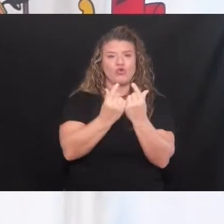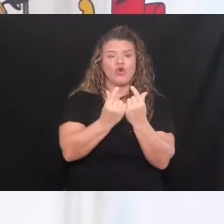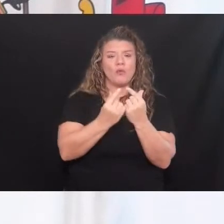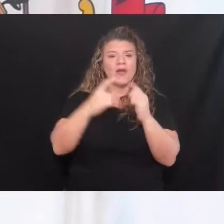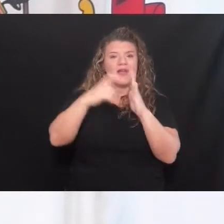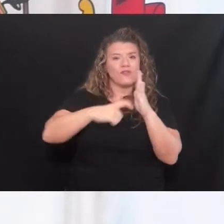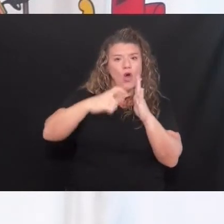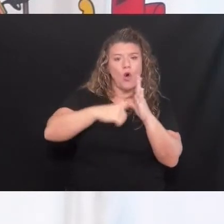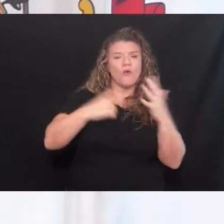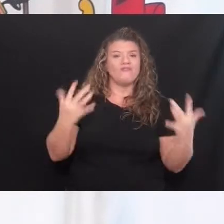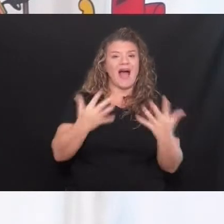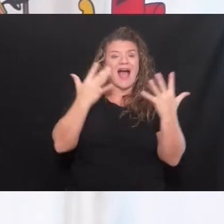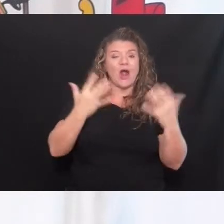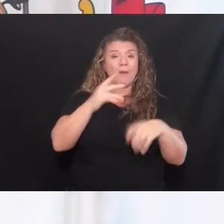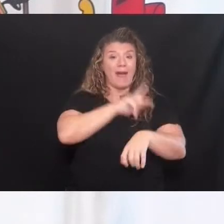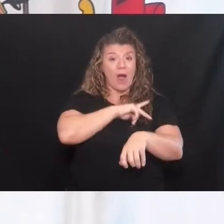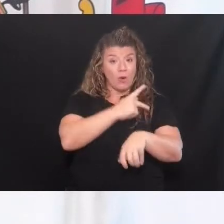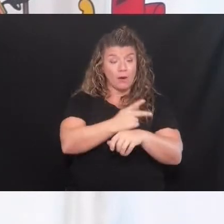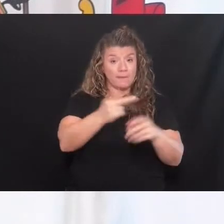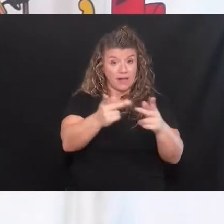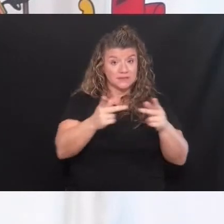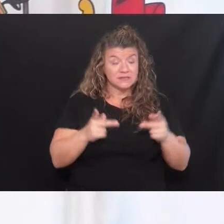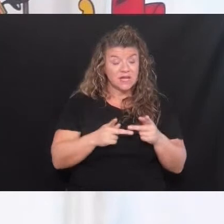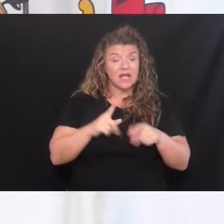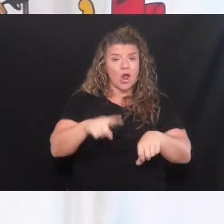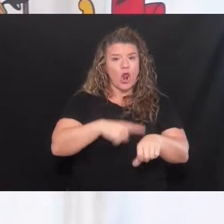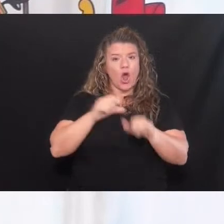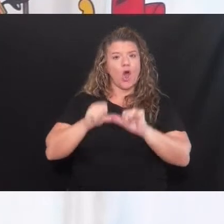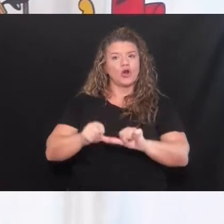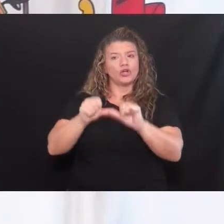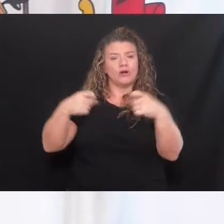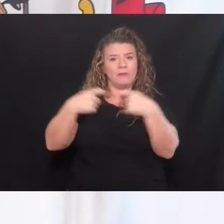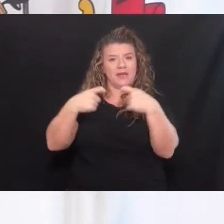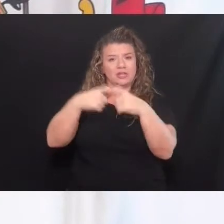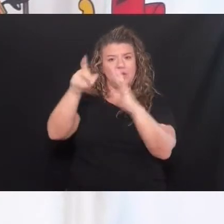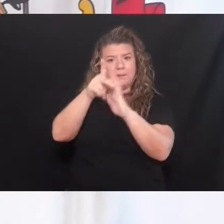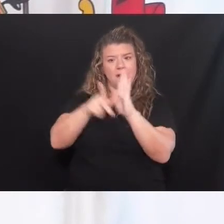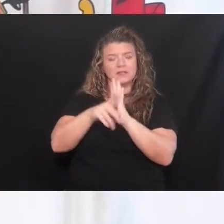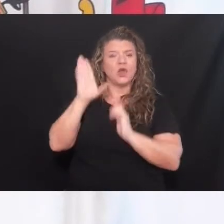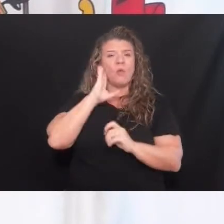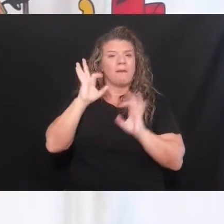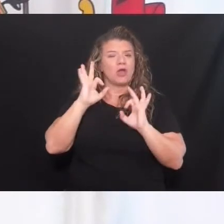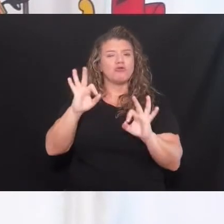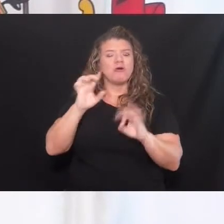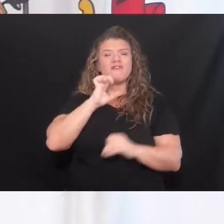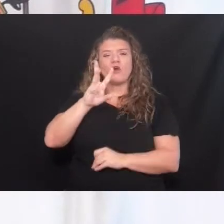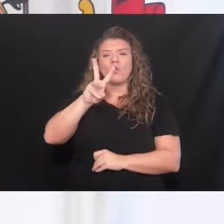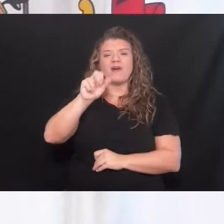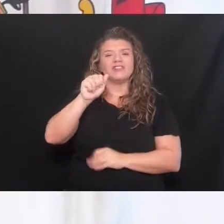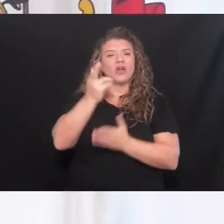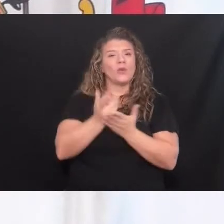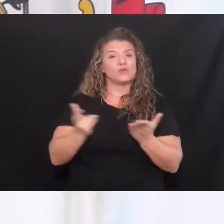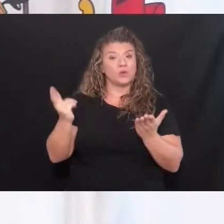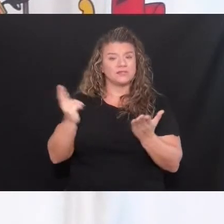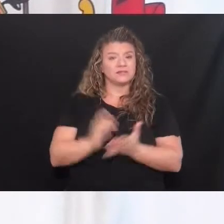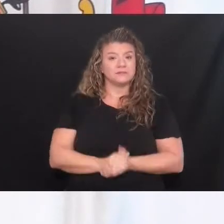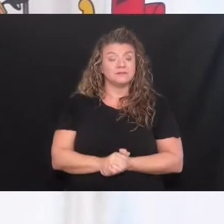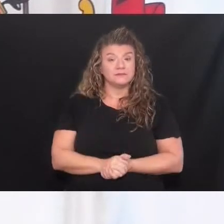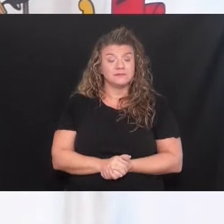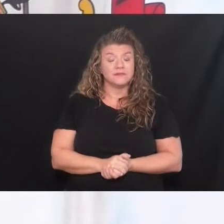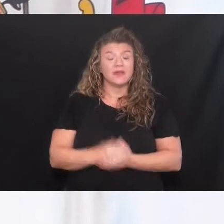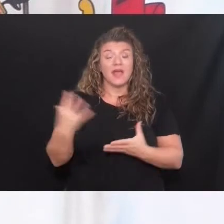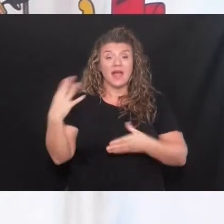coal-fired power plants and a long-term energy policies that will be good for our West Virginia resources. As part of